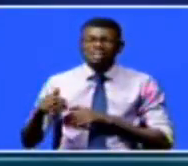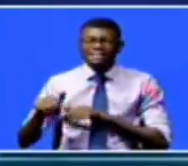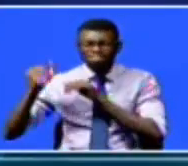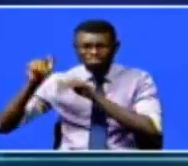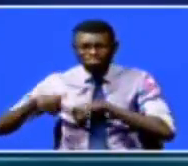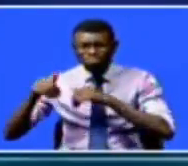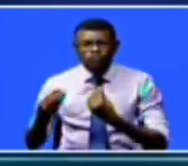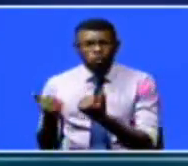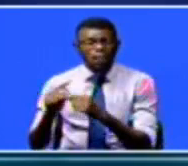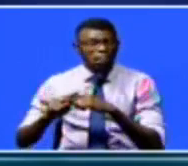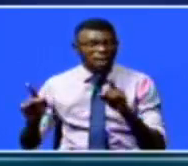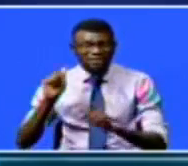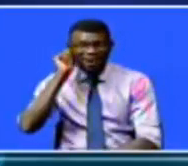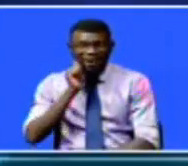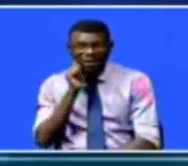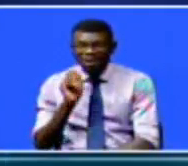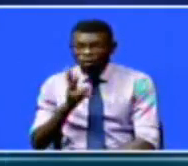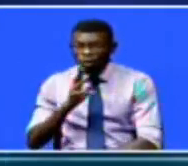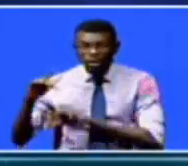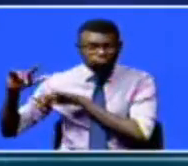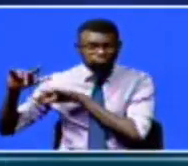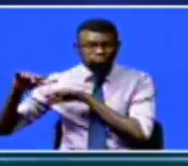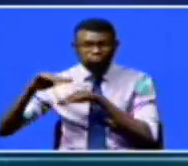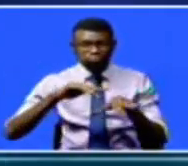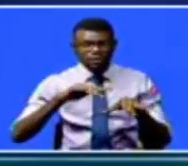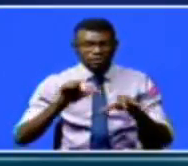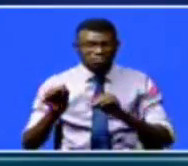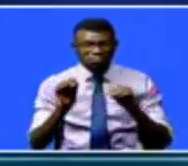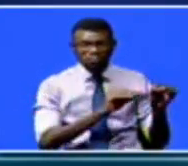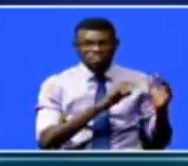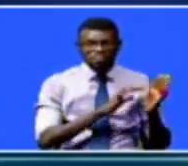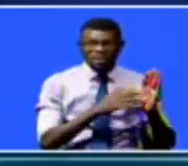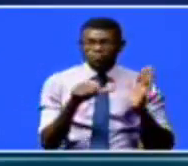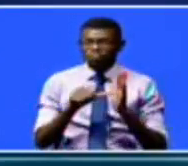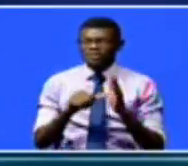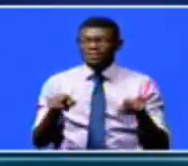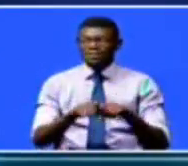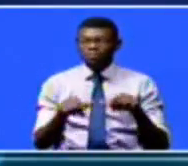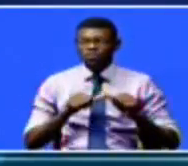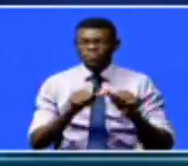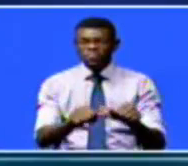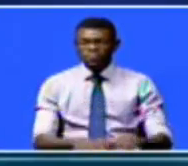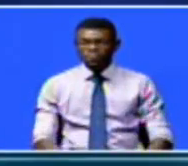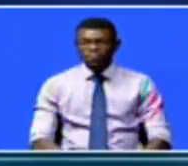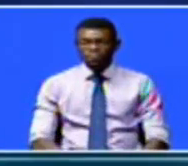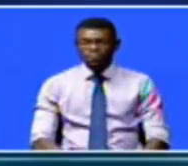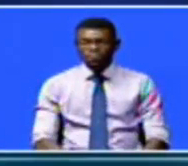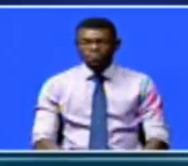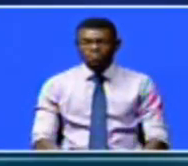we don't tackle the Nandi where the water is coming from, we'll still be having the same problem. Yes. It